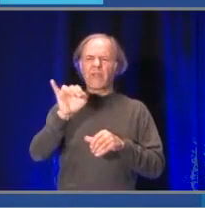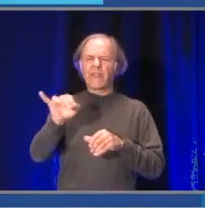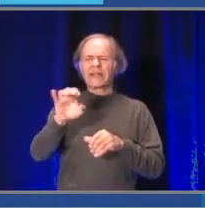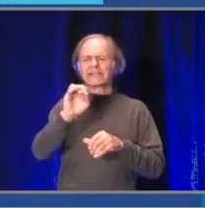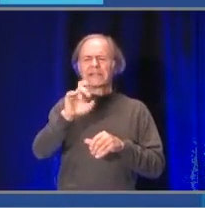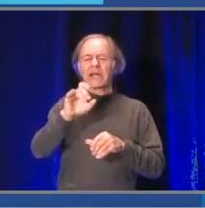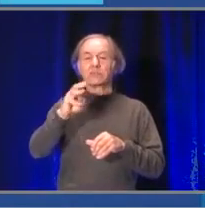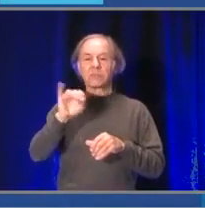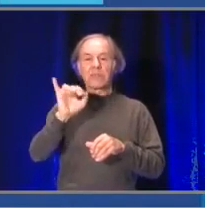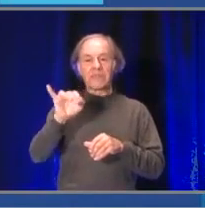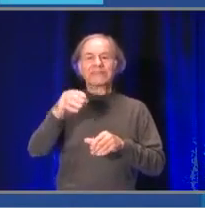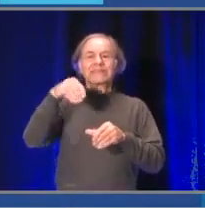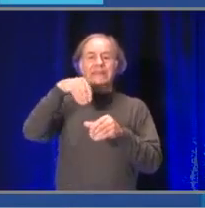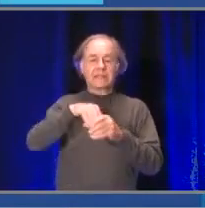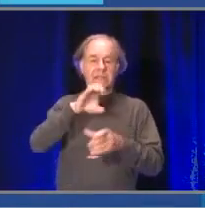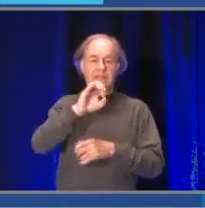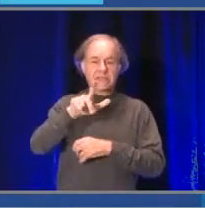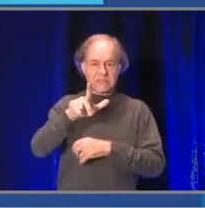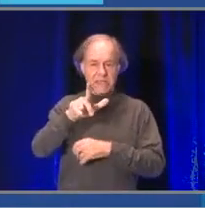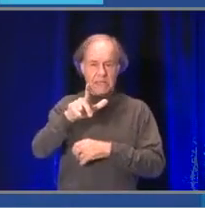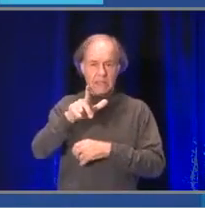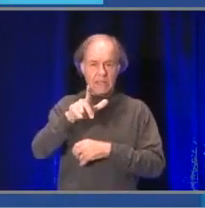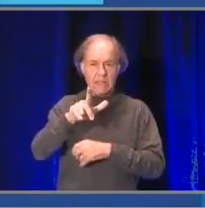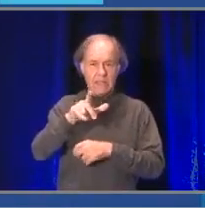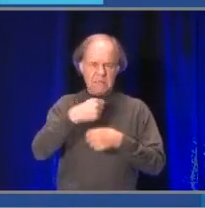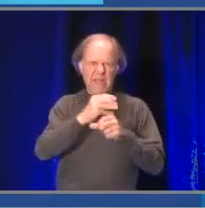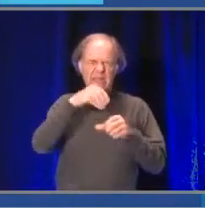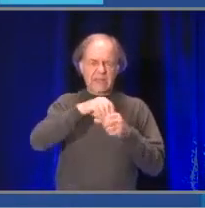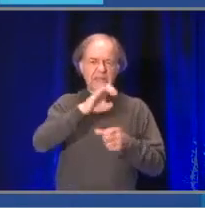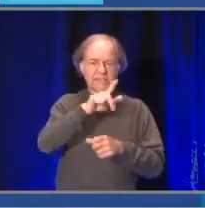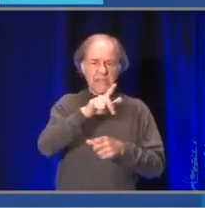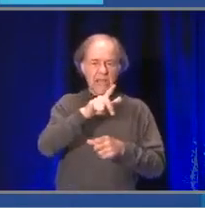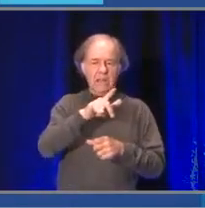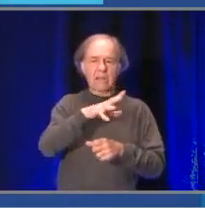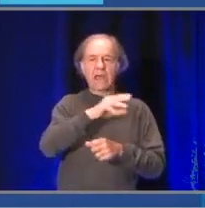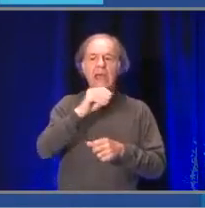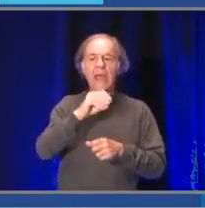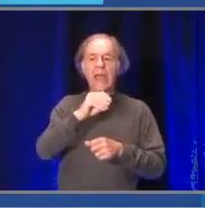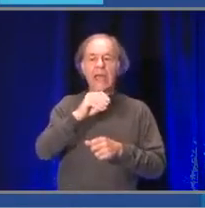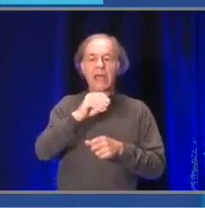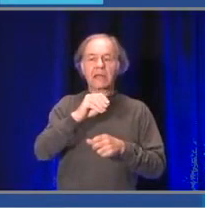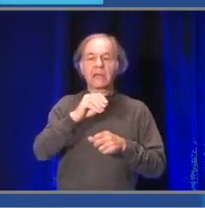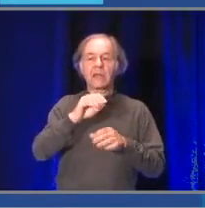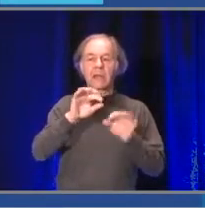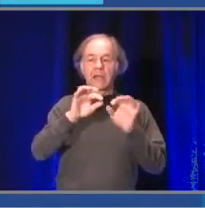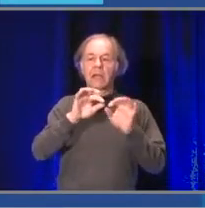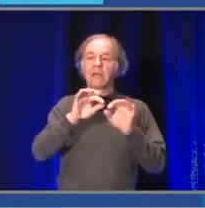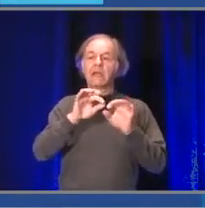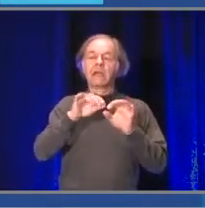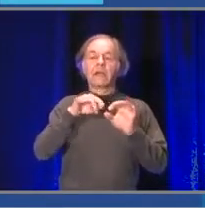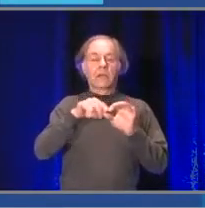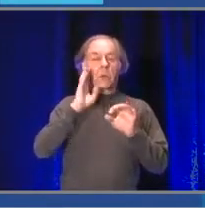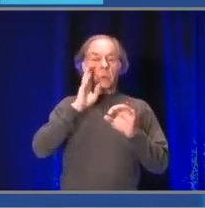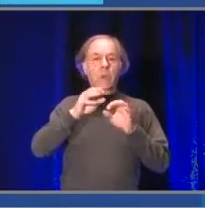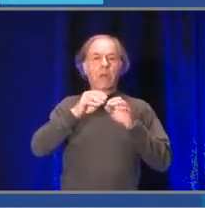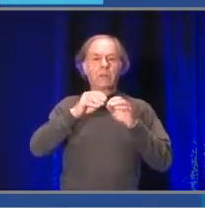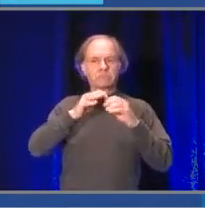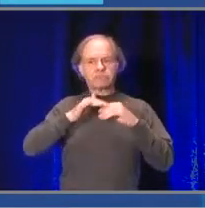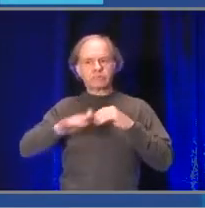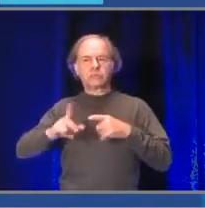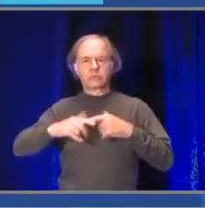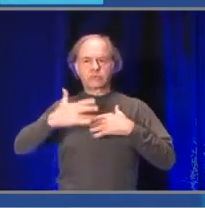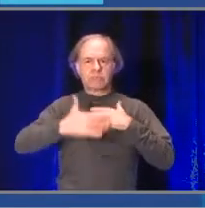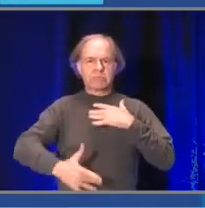They are formed inside the cells, and there's a fusion of the membrane that produces them for release in the circulation. They